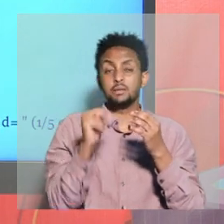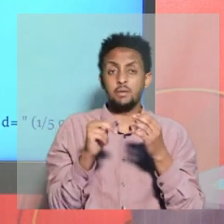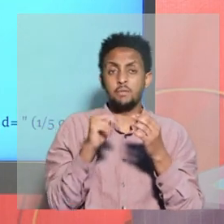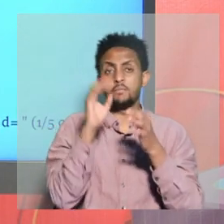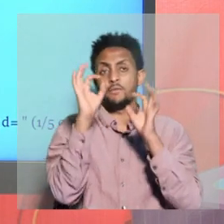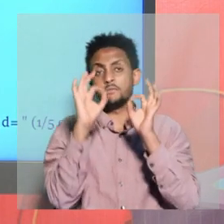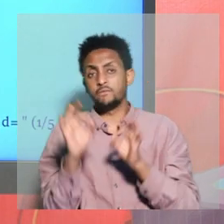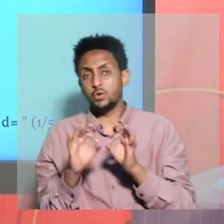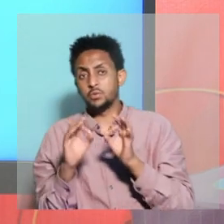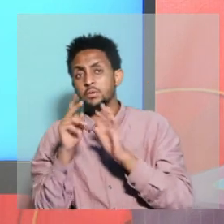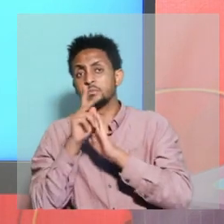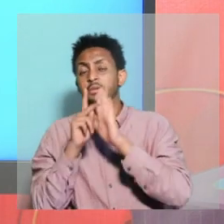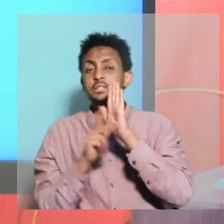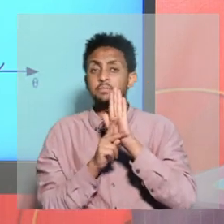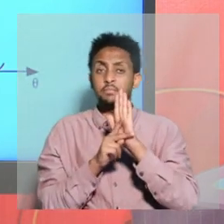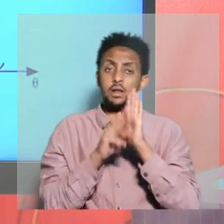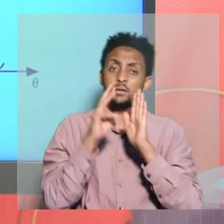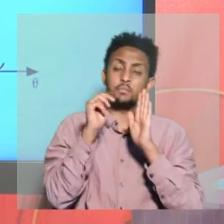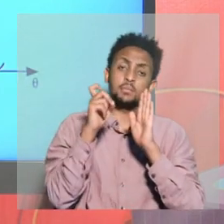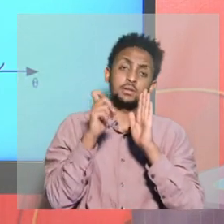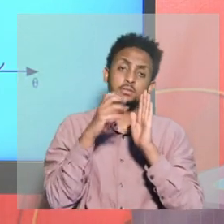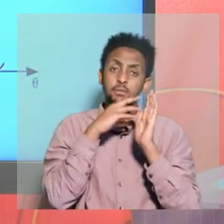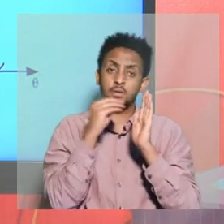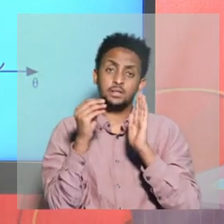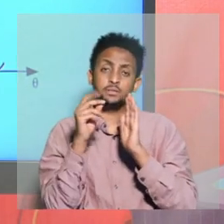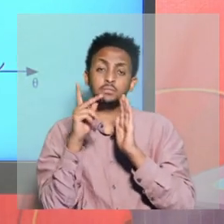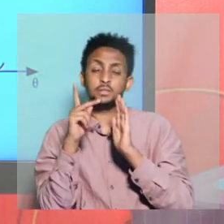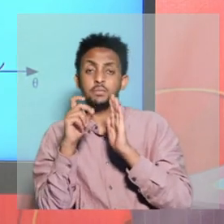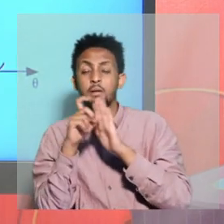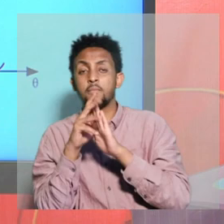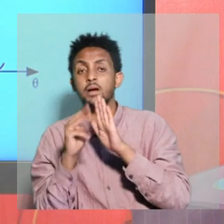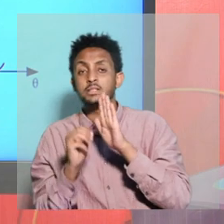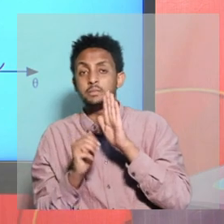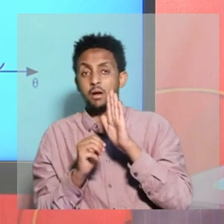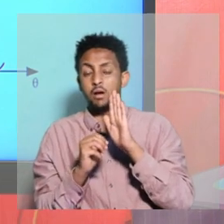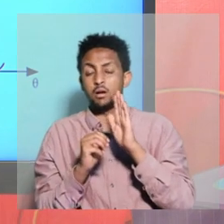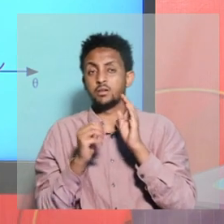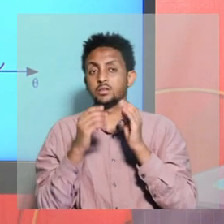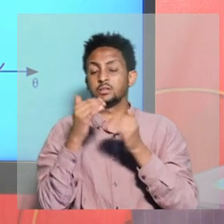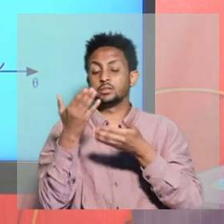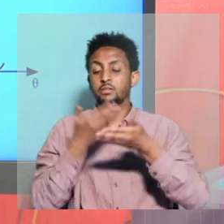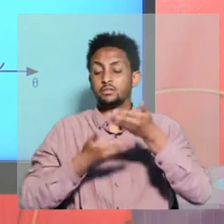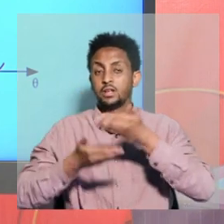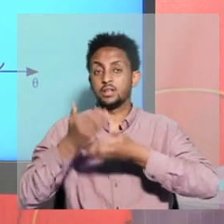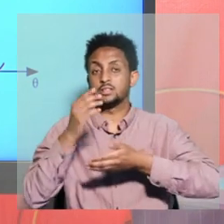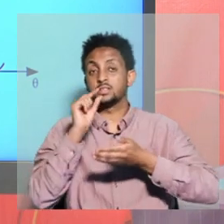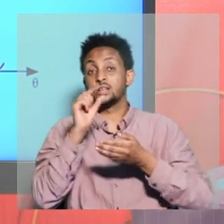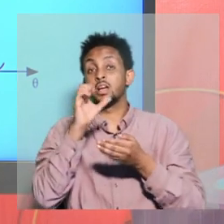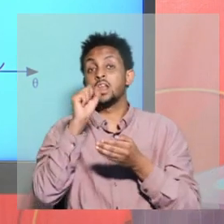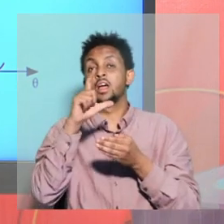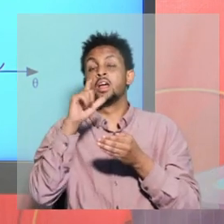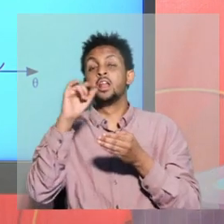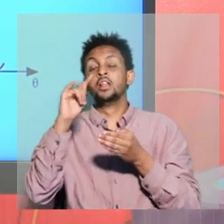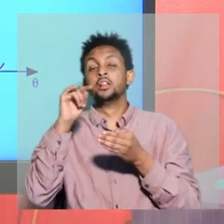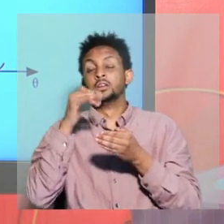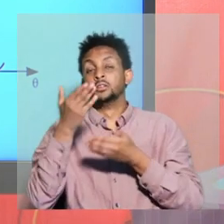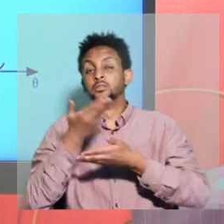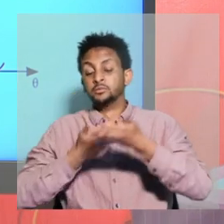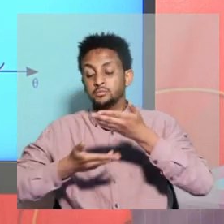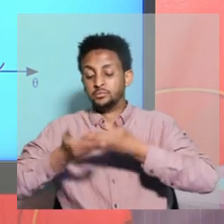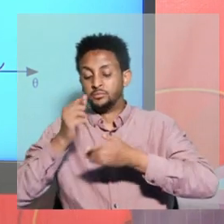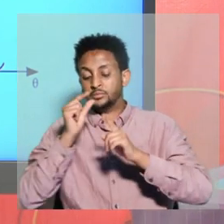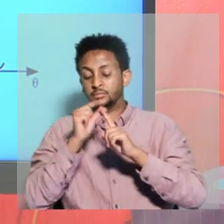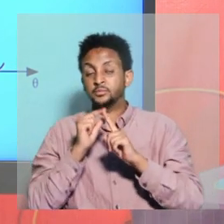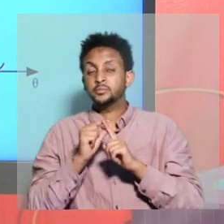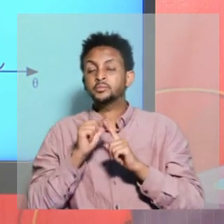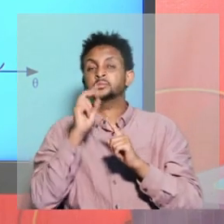form principal maxima and subsidiary maxima. For example, this is the interference pattern of single slits. This is the interference pattern